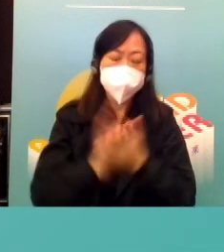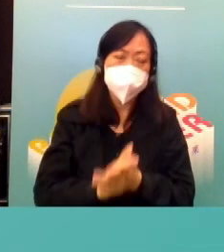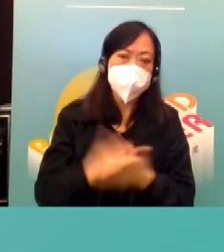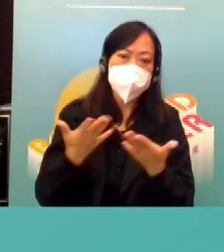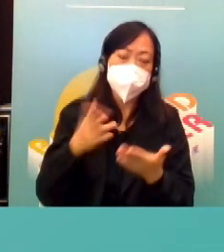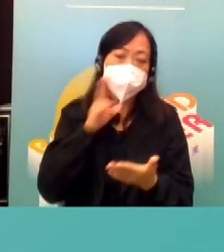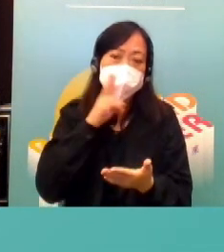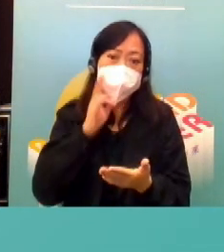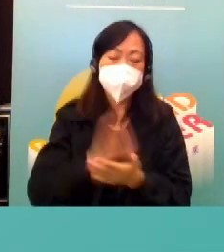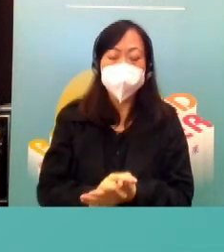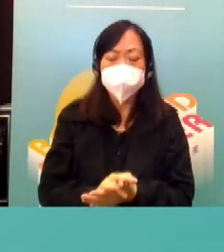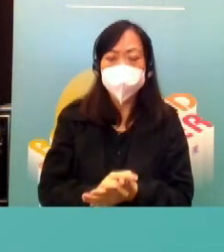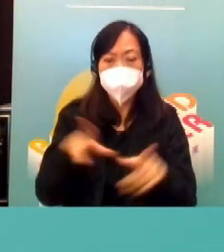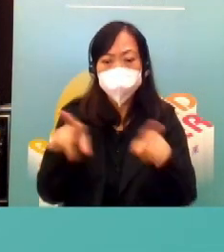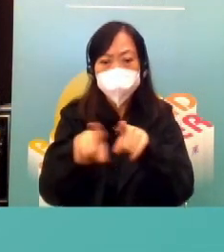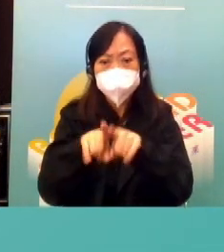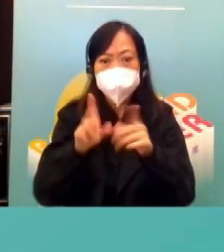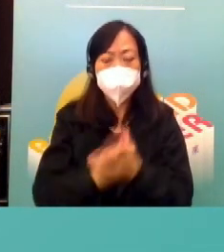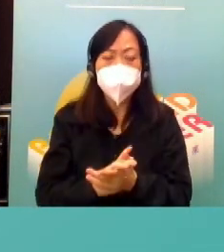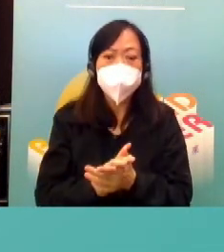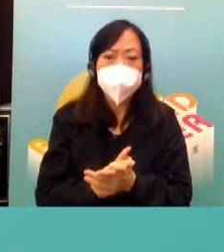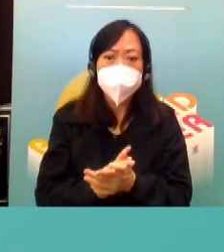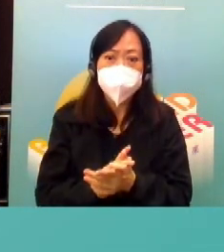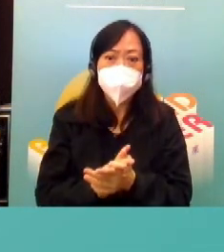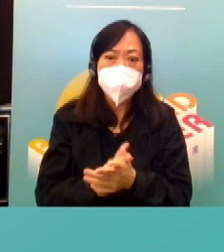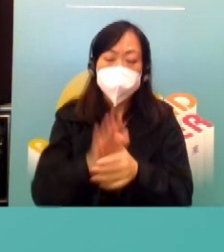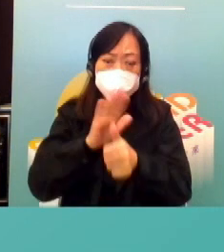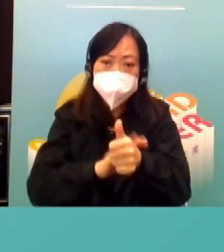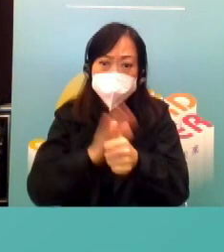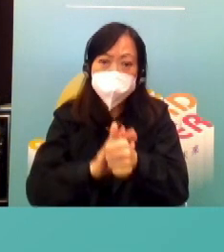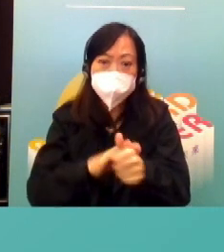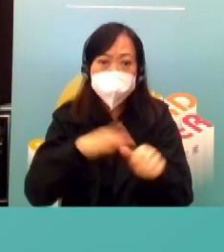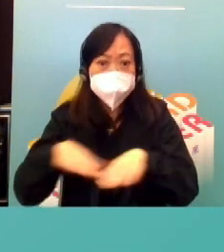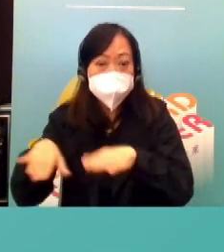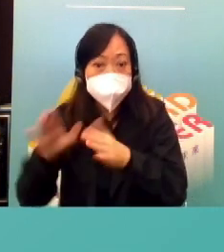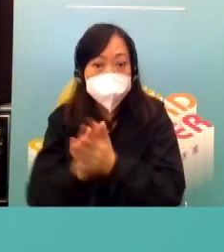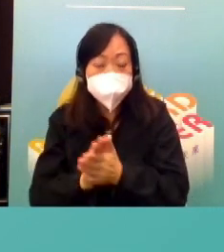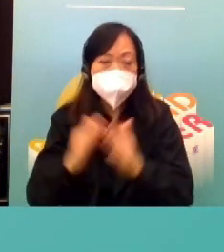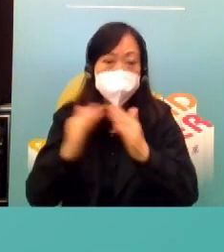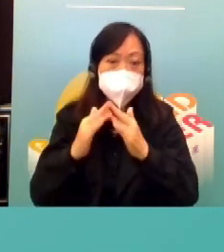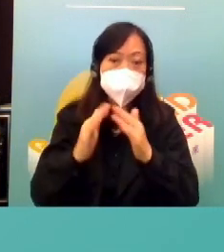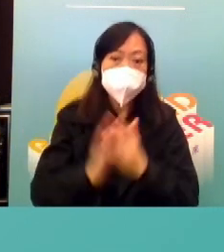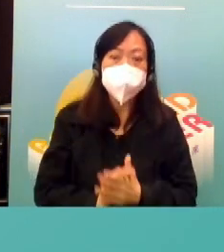Blood Children's Village, which is a protection center for